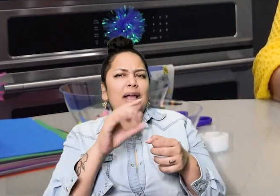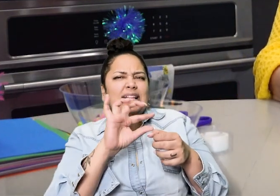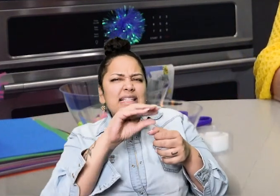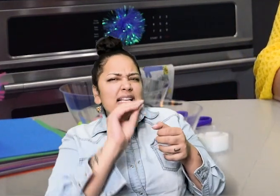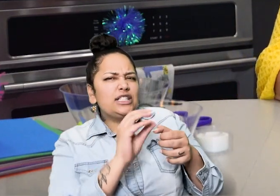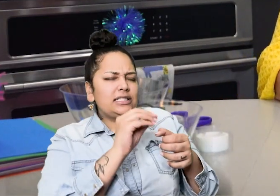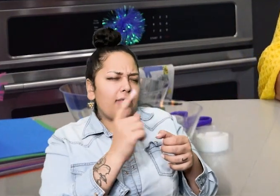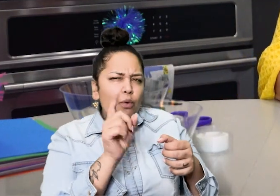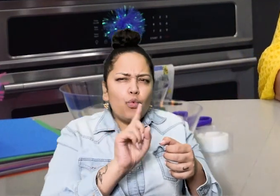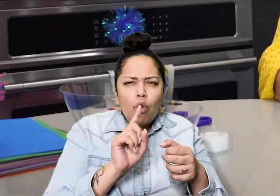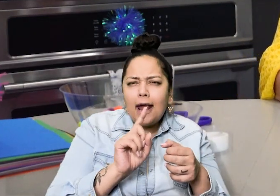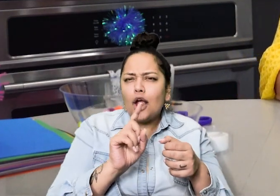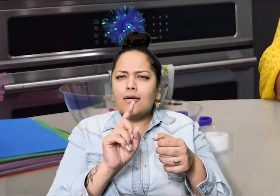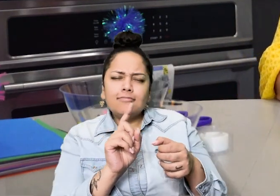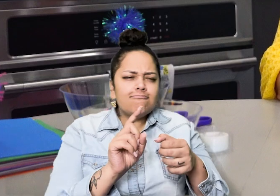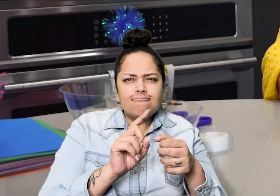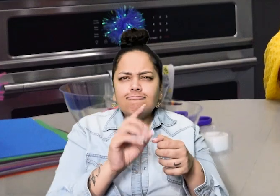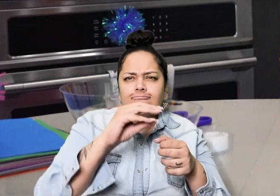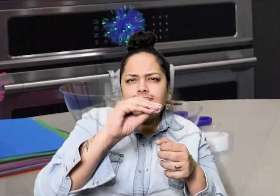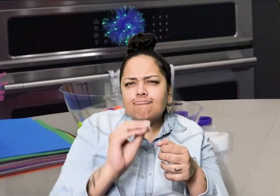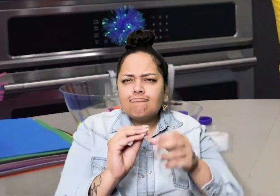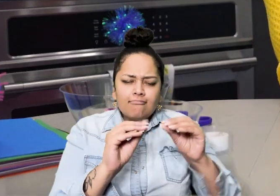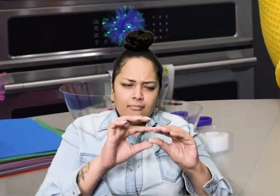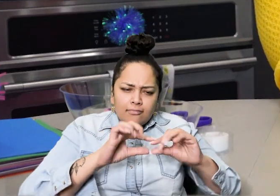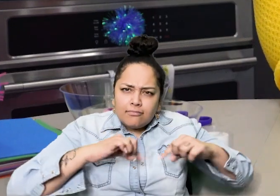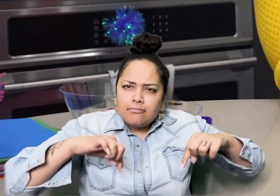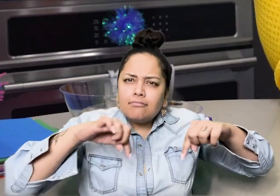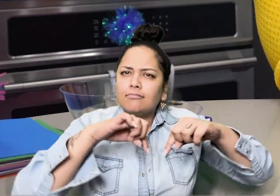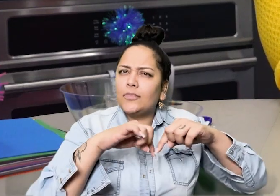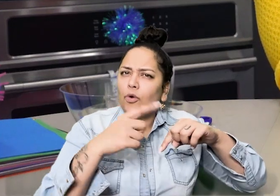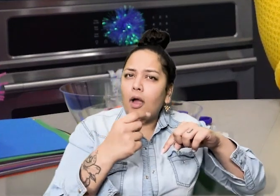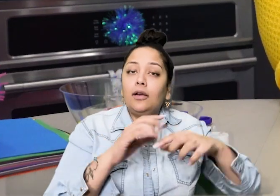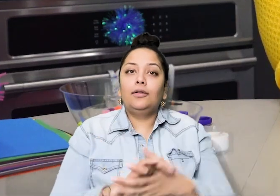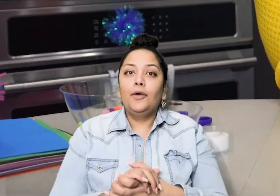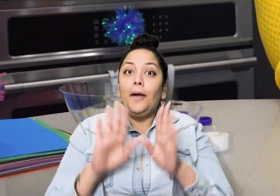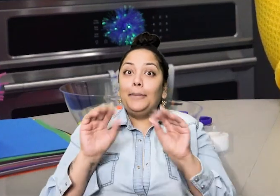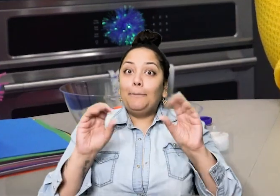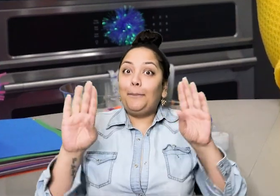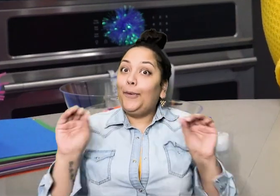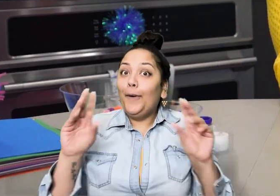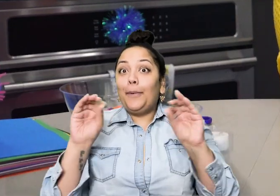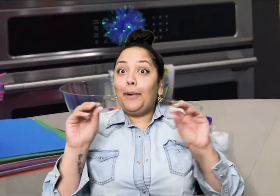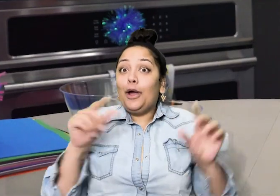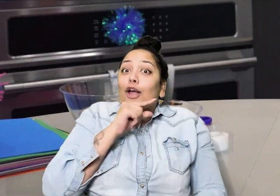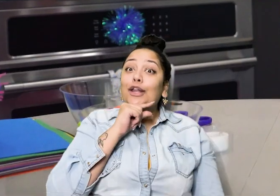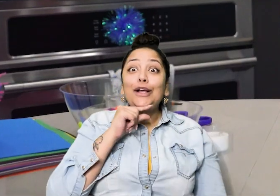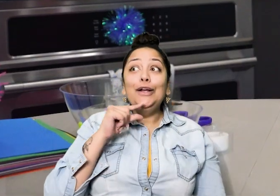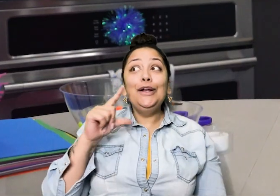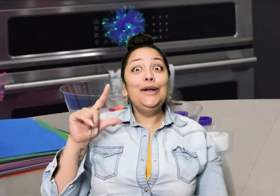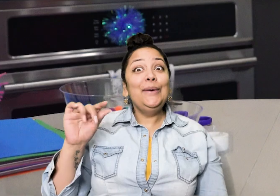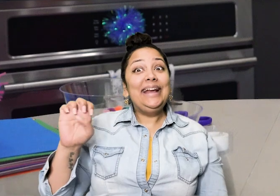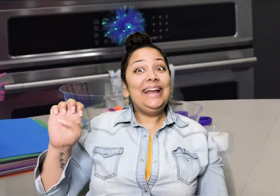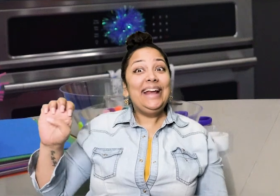to do here. I'm gonna put it kind of on the edges of where this is going in. Boop, boop, boop, boop.